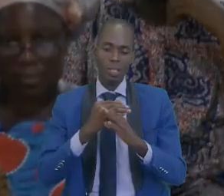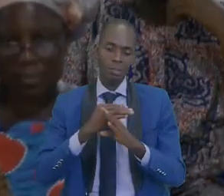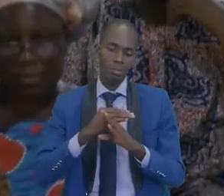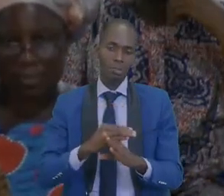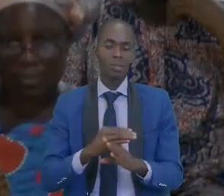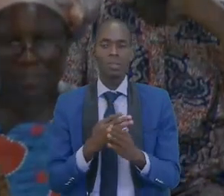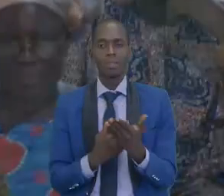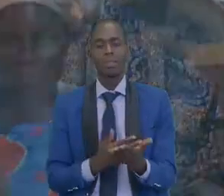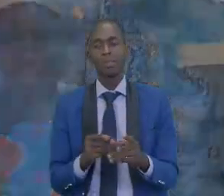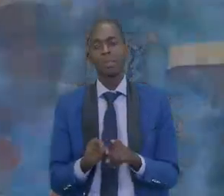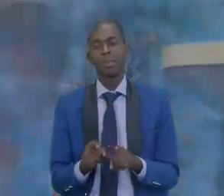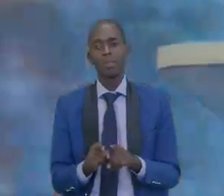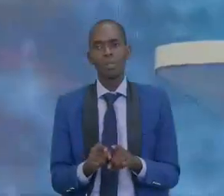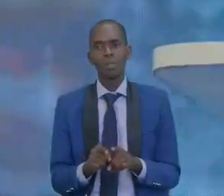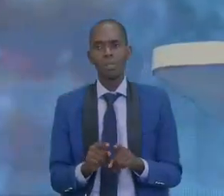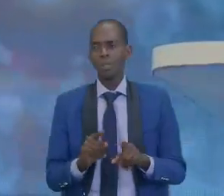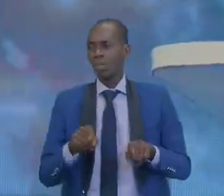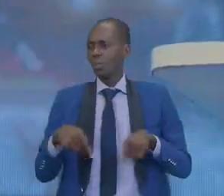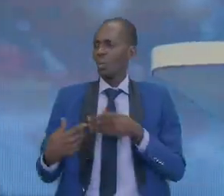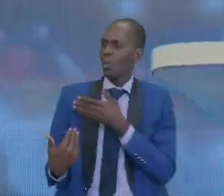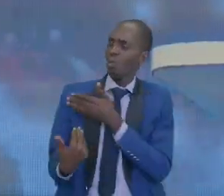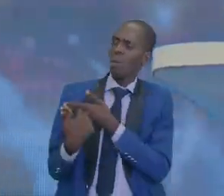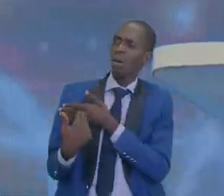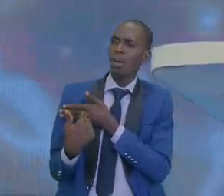horizontal. We try to go backward,